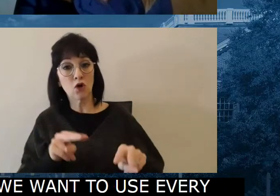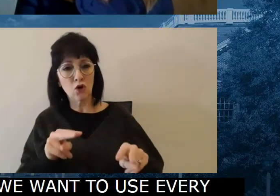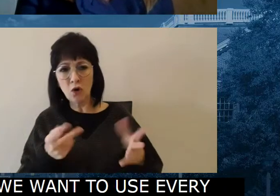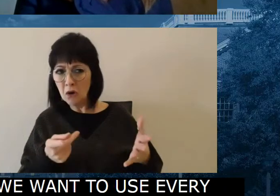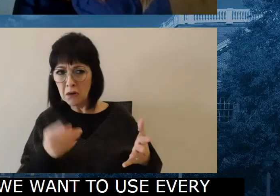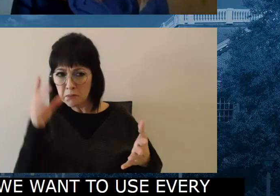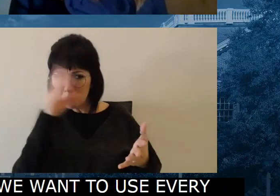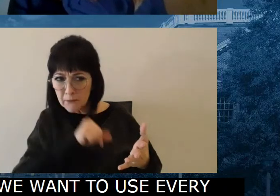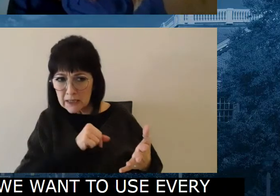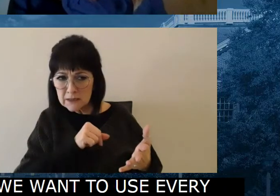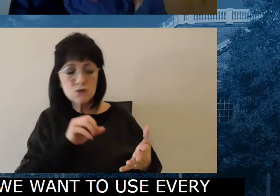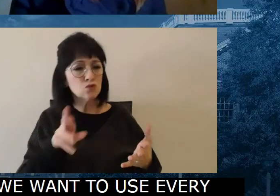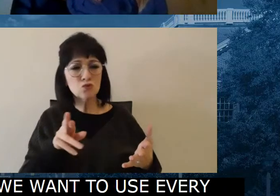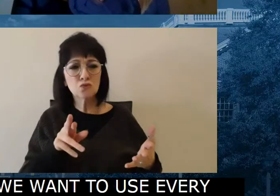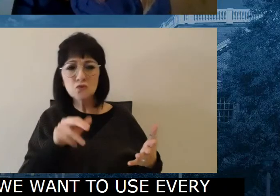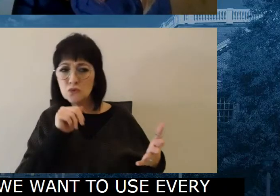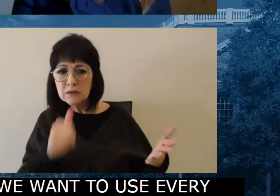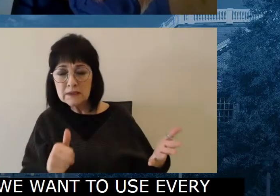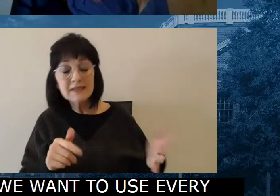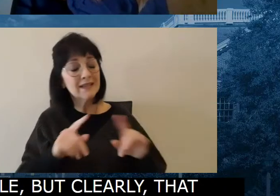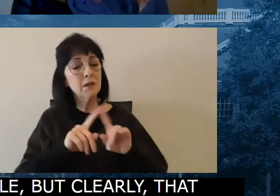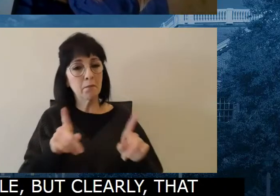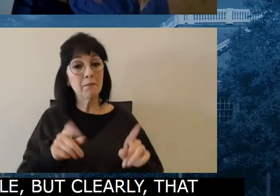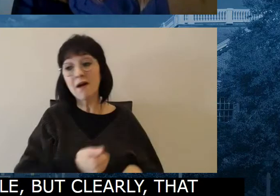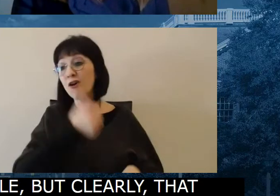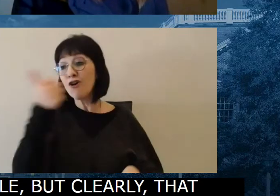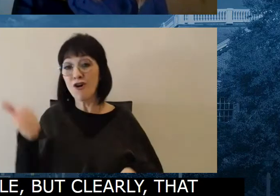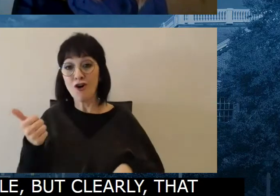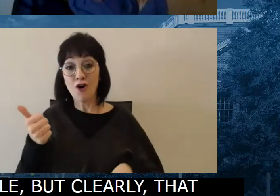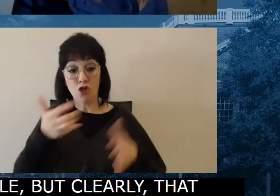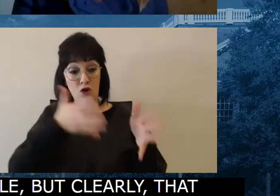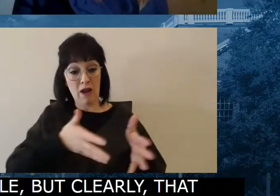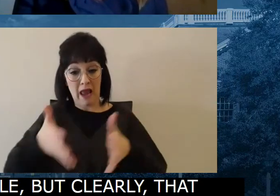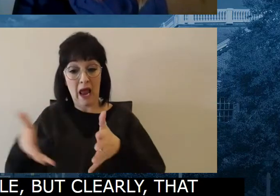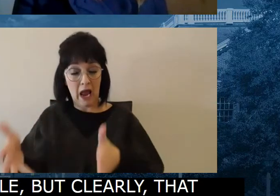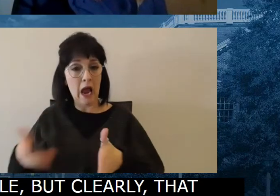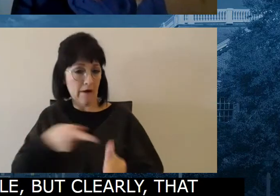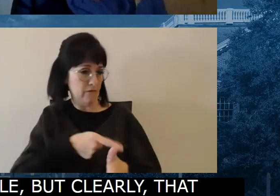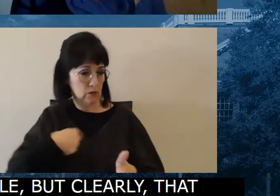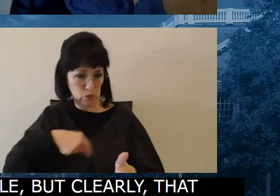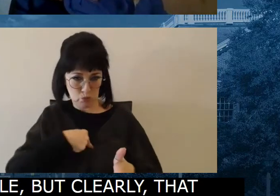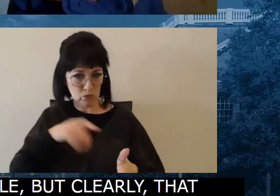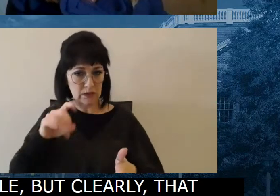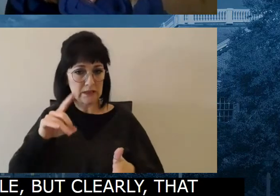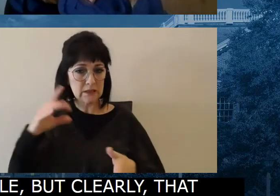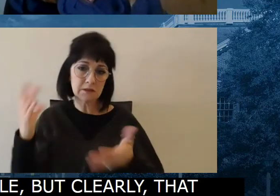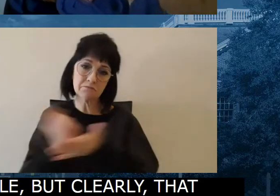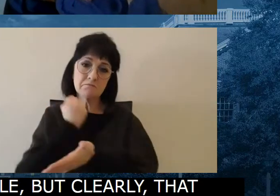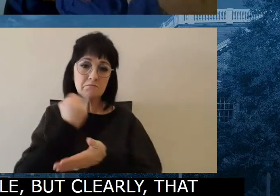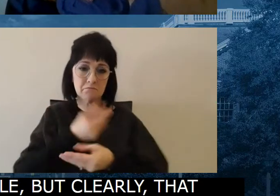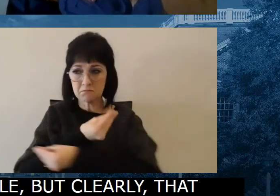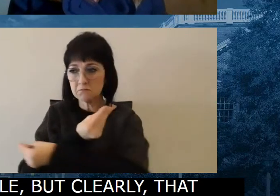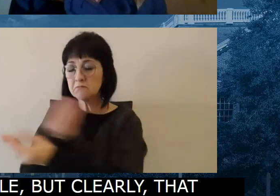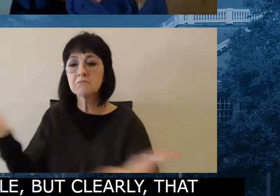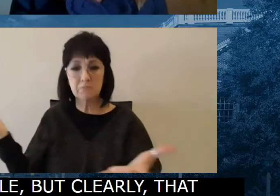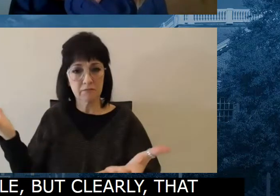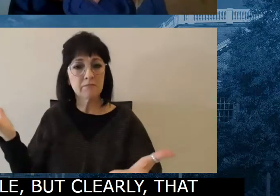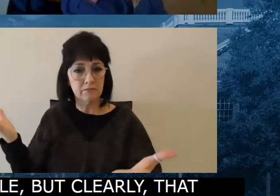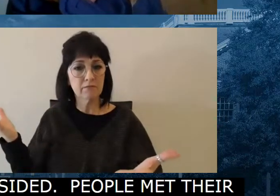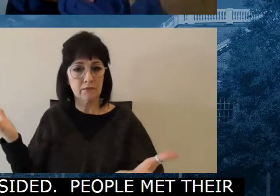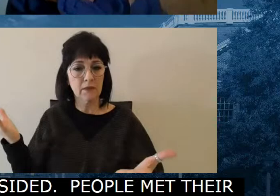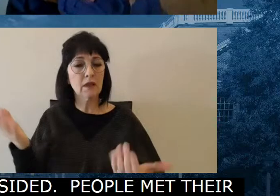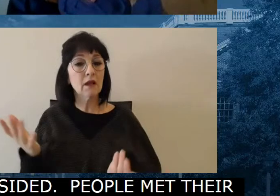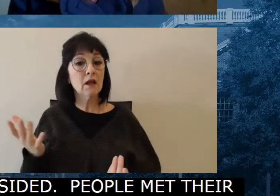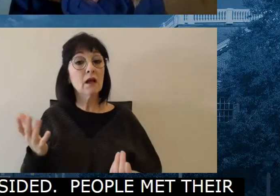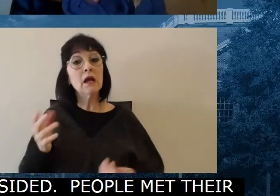clearly that second dose demand has clearly subsided. People met their second dose needs last week, either through